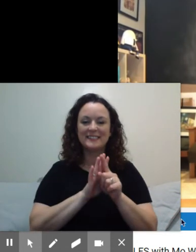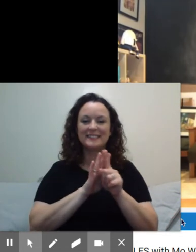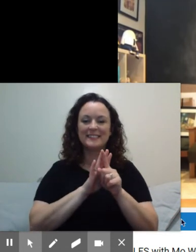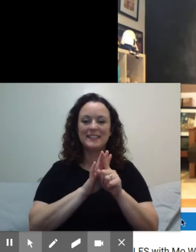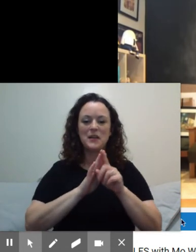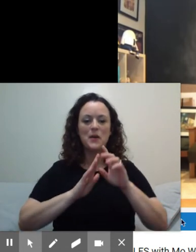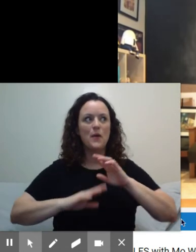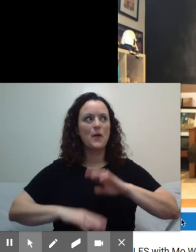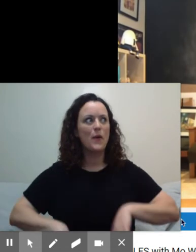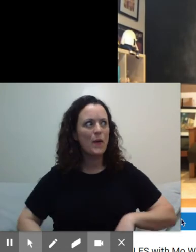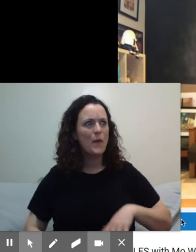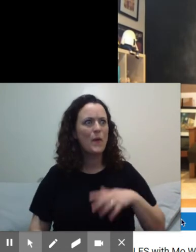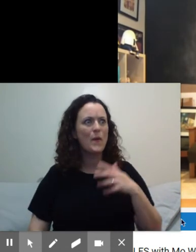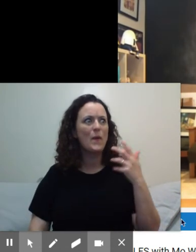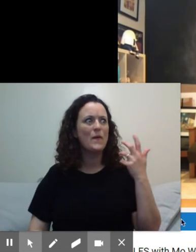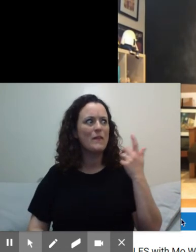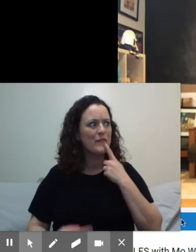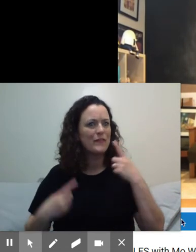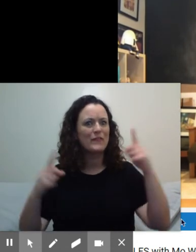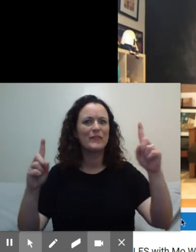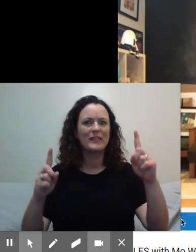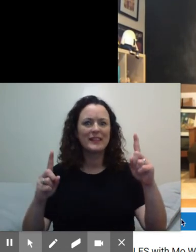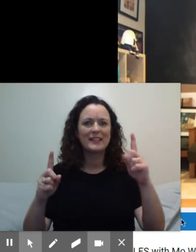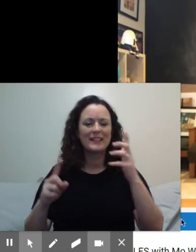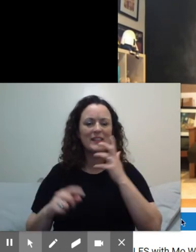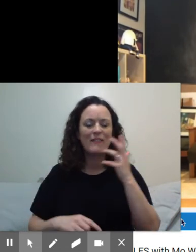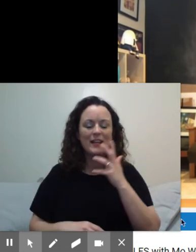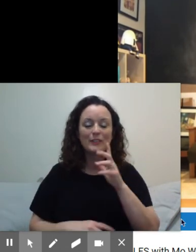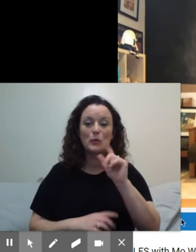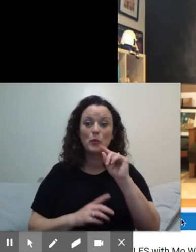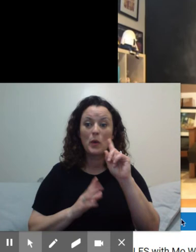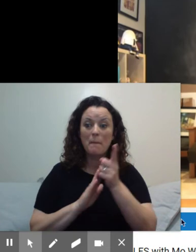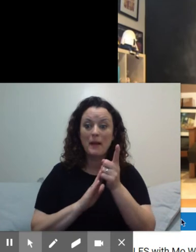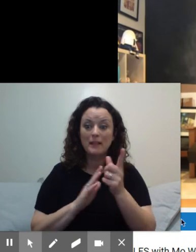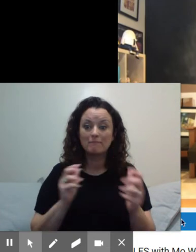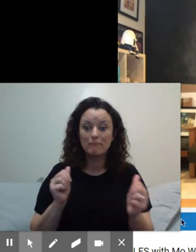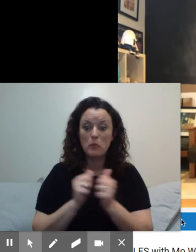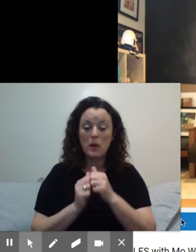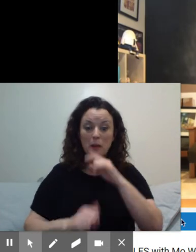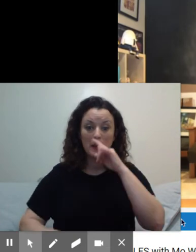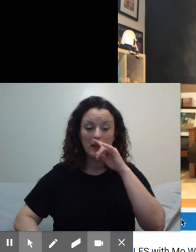Oh, gosh, we did it. That's fantastic. 20 minutes with kids.